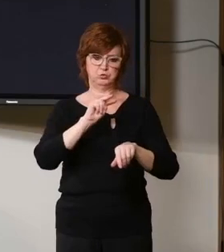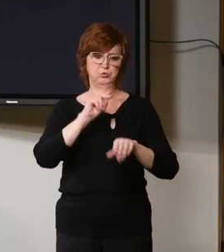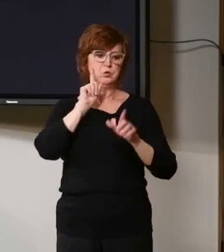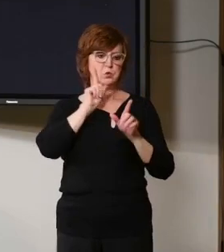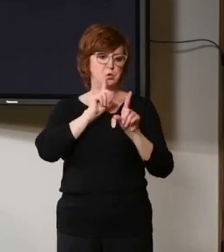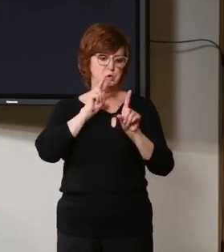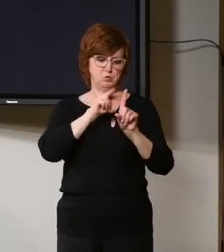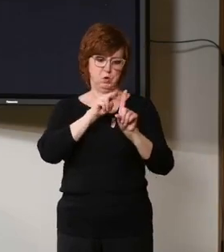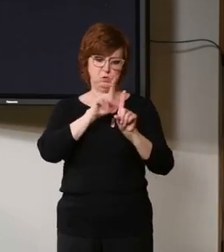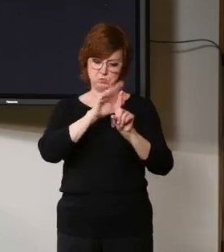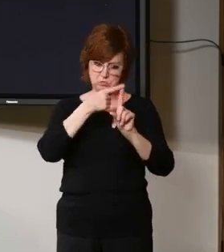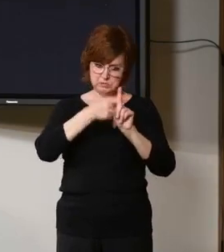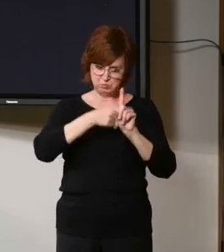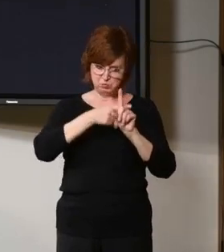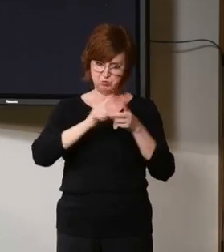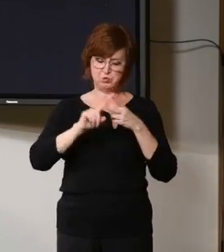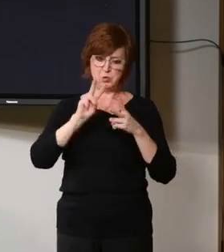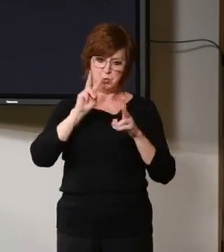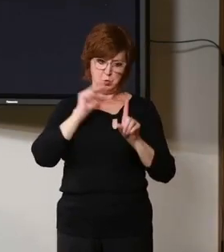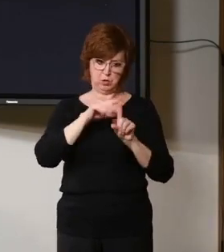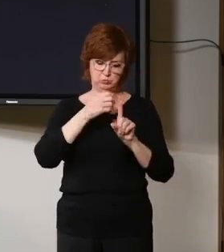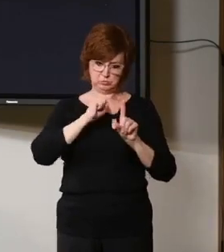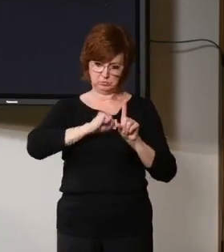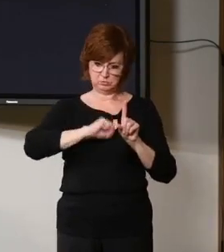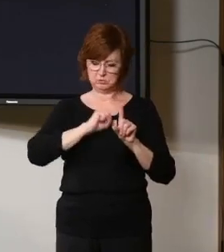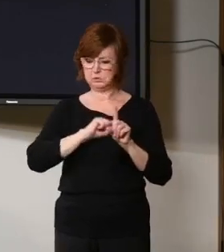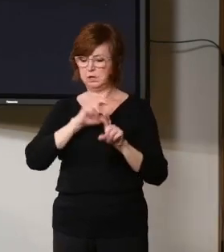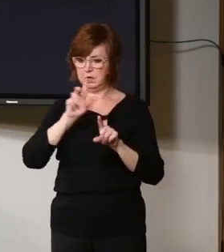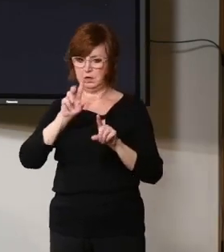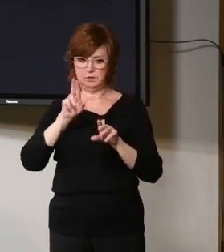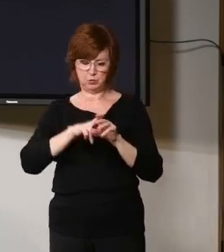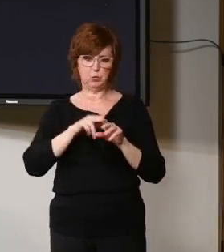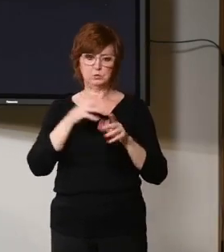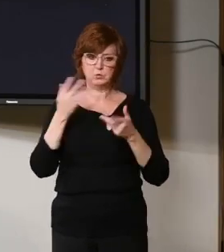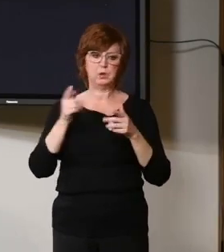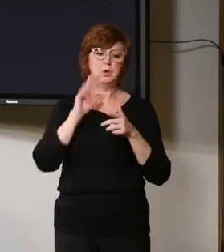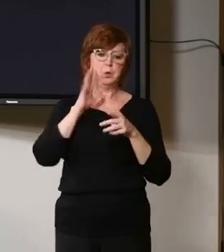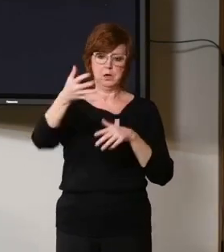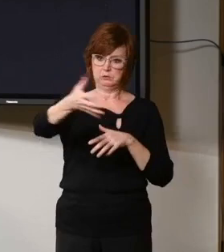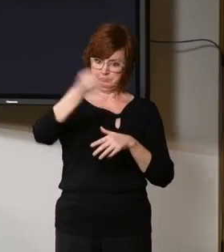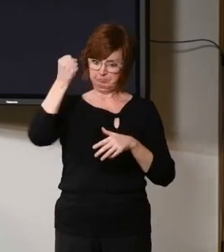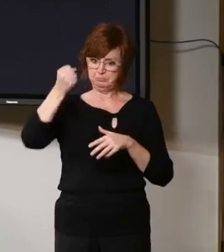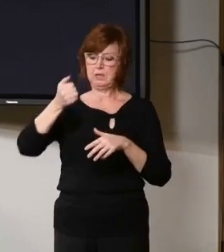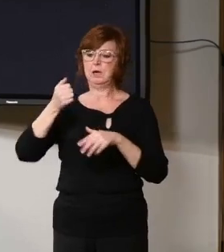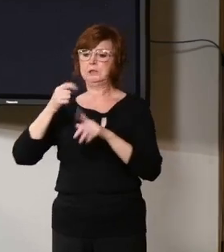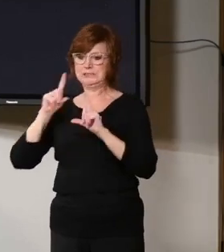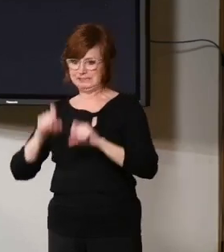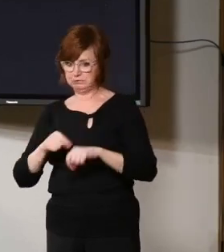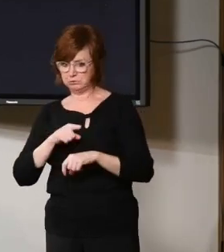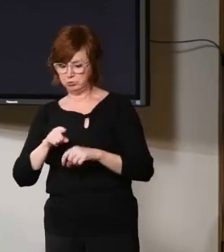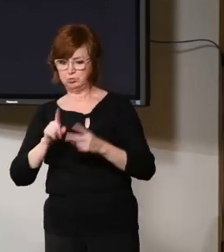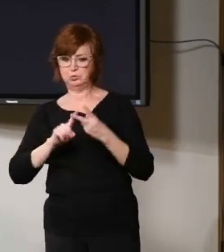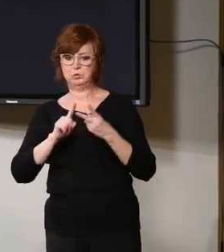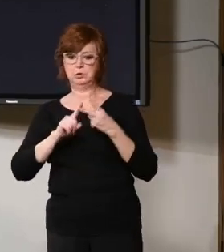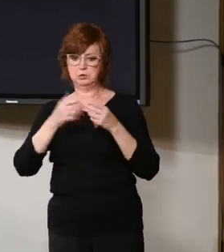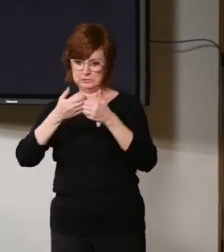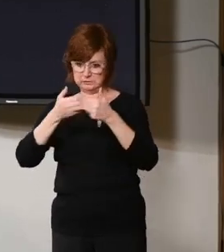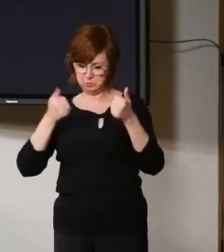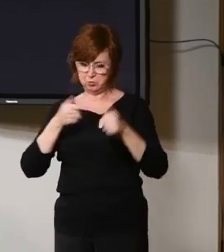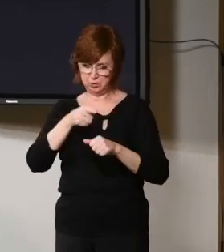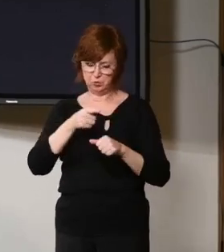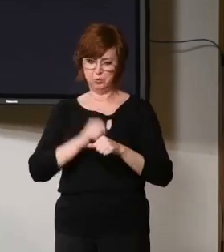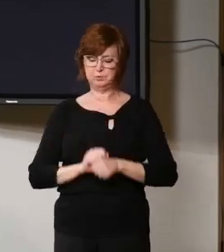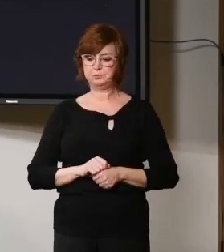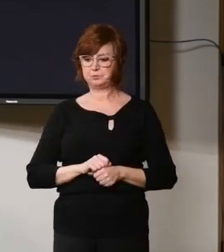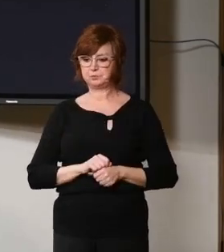course, tested. Applies to both staff and inmates. And if there was someone who test positive as a result of this,